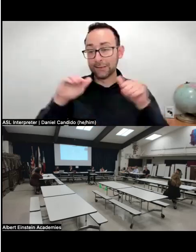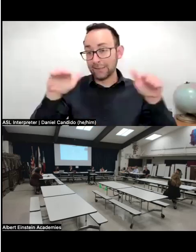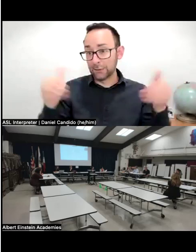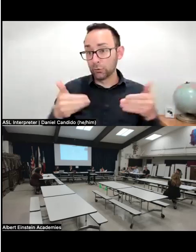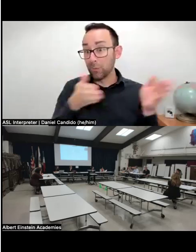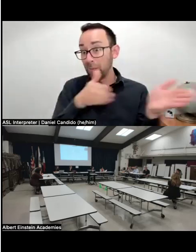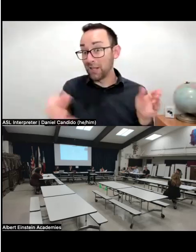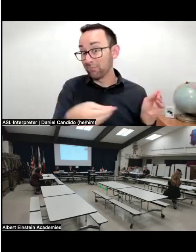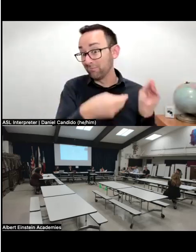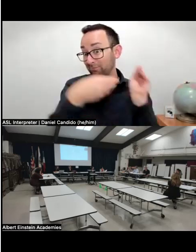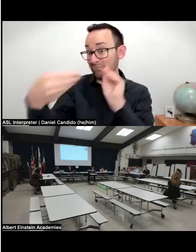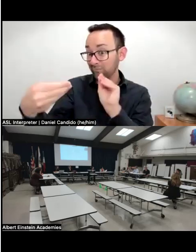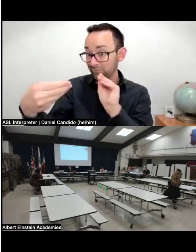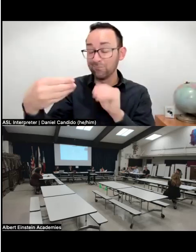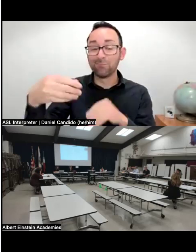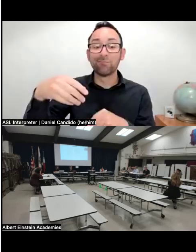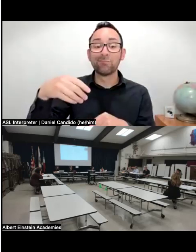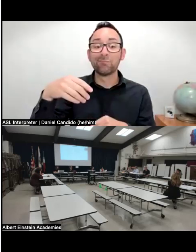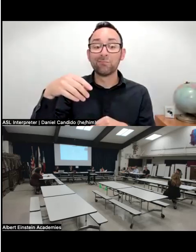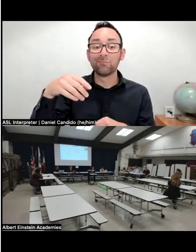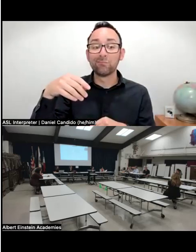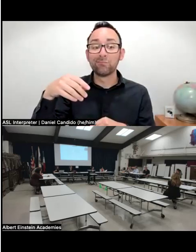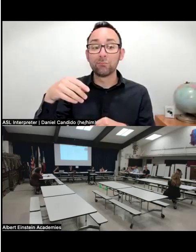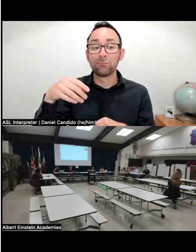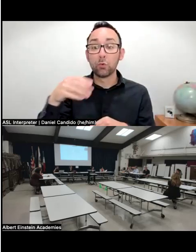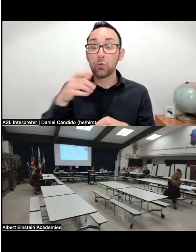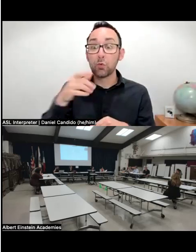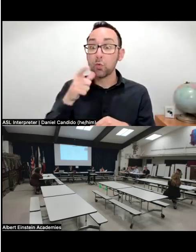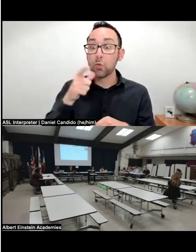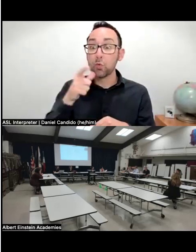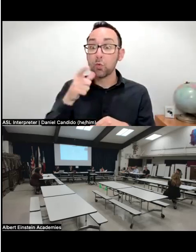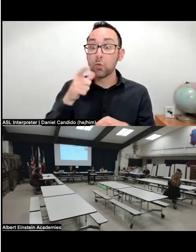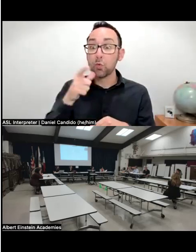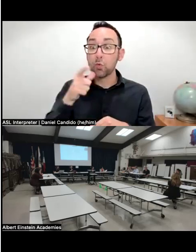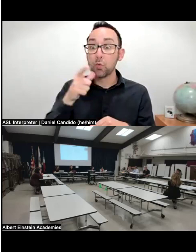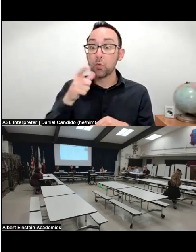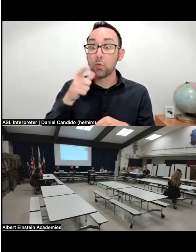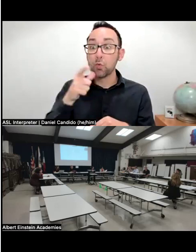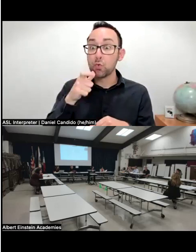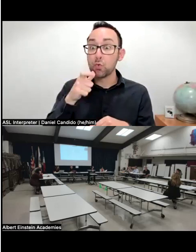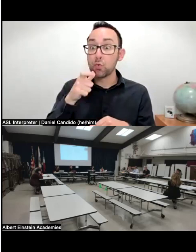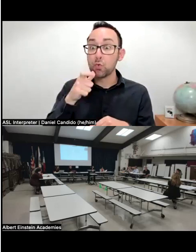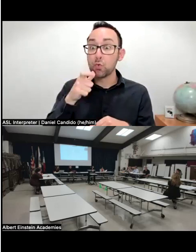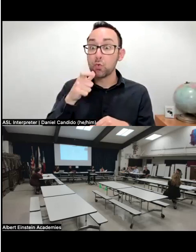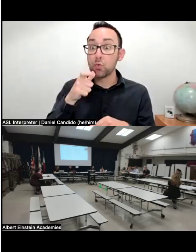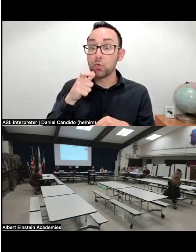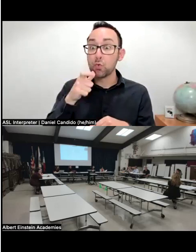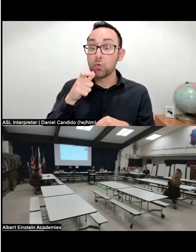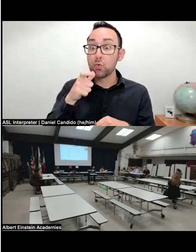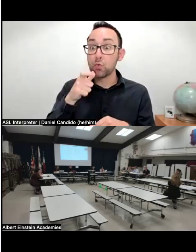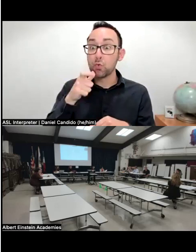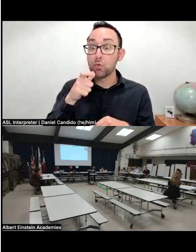is, who's on the team, that kind of stuff. We would then take off January, because